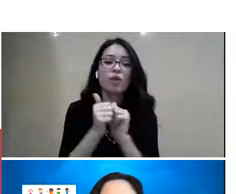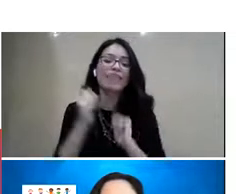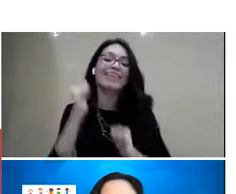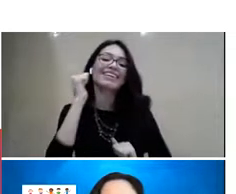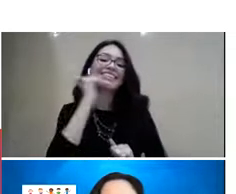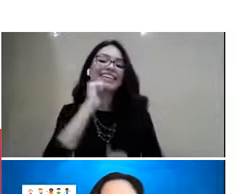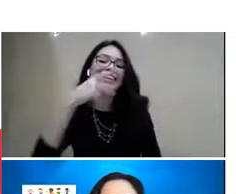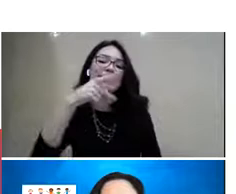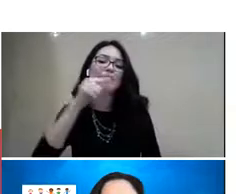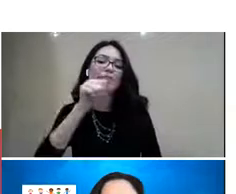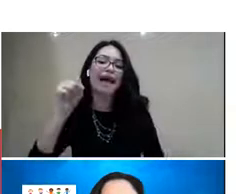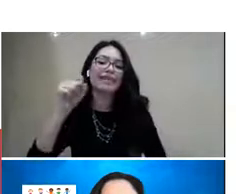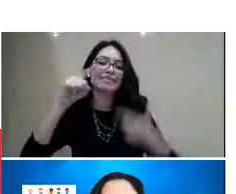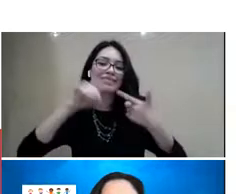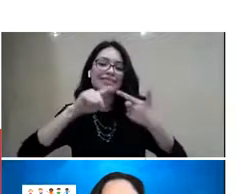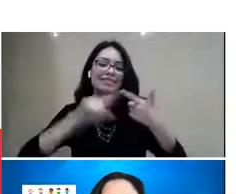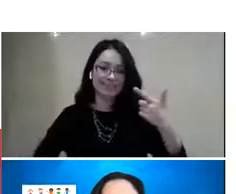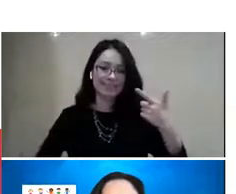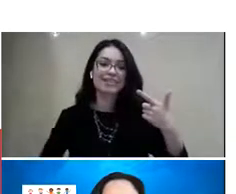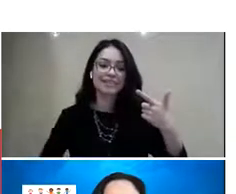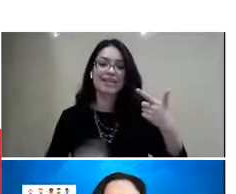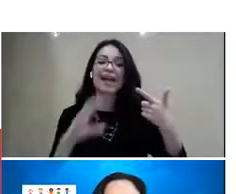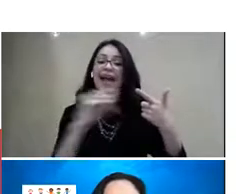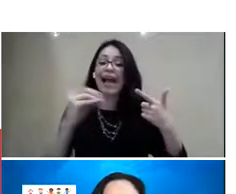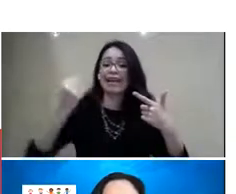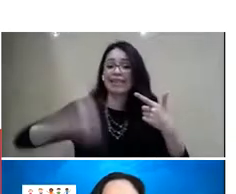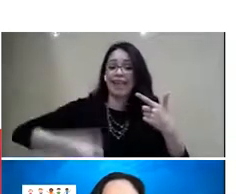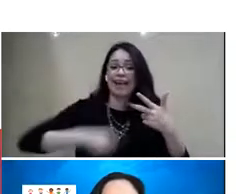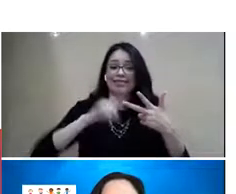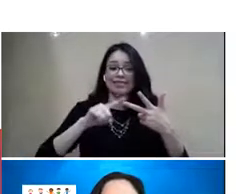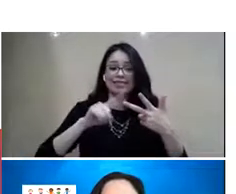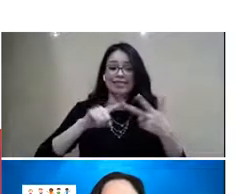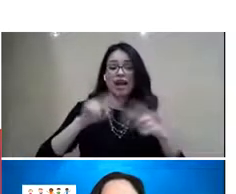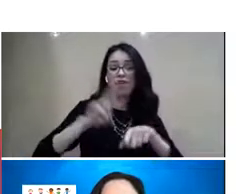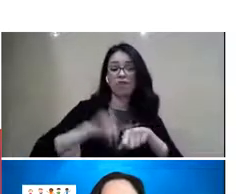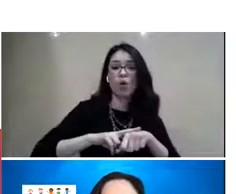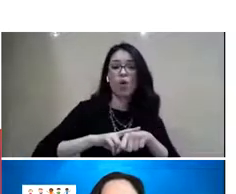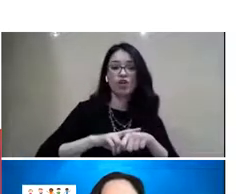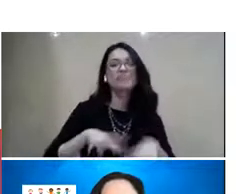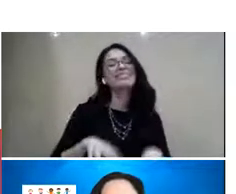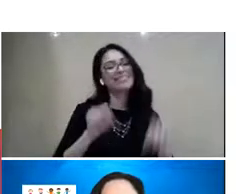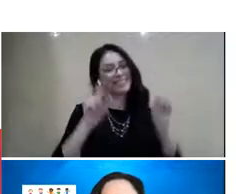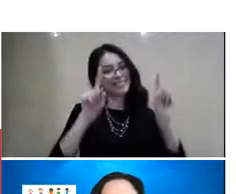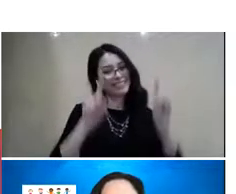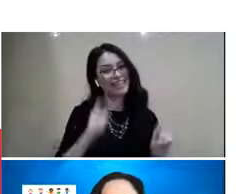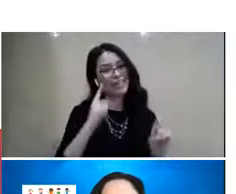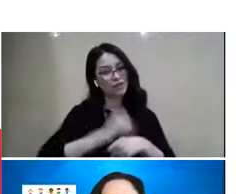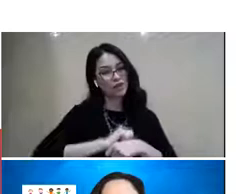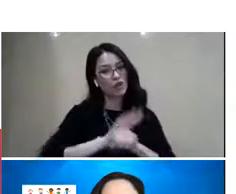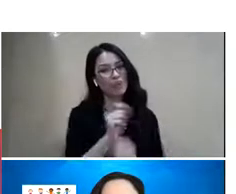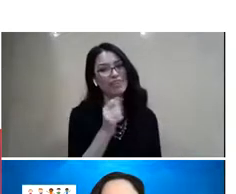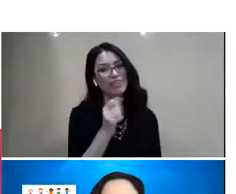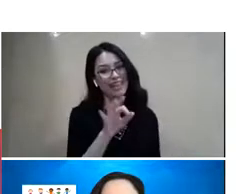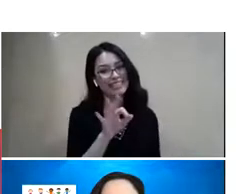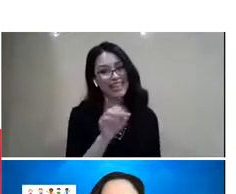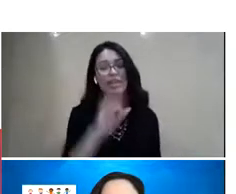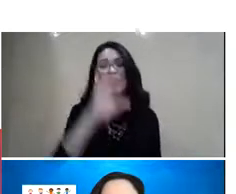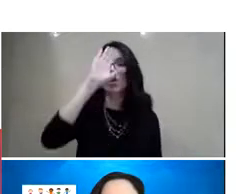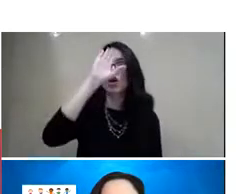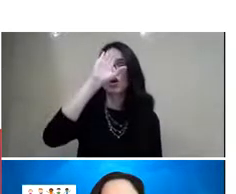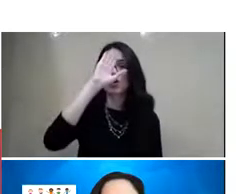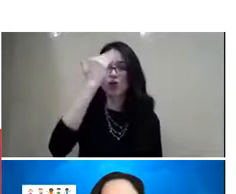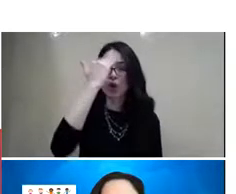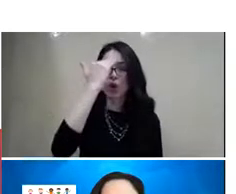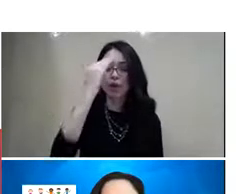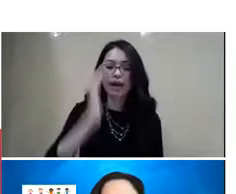pass, we'll dig in there. And last, of course, the step, getting tested for COVID-19, knowing where we're at in the community